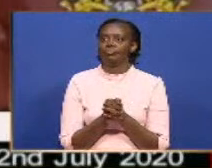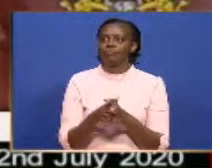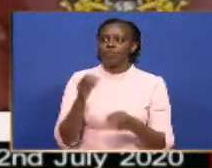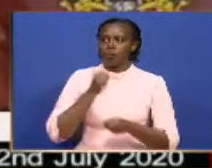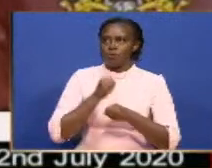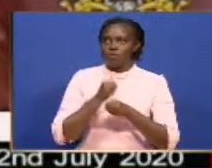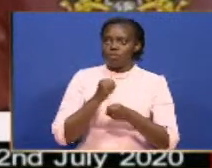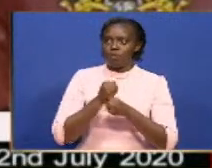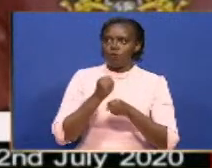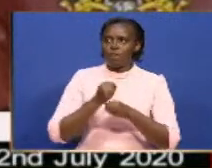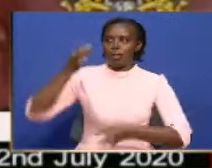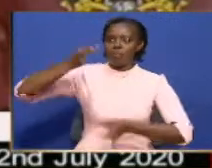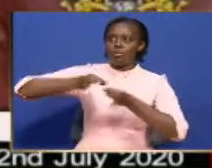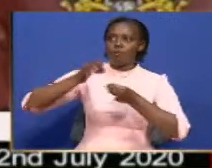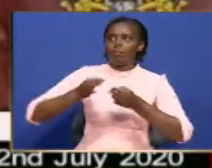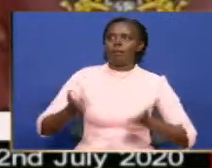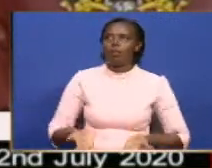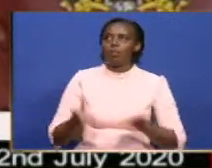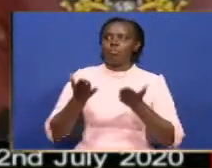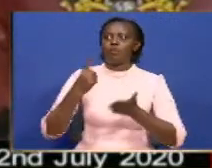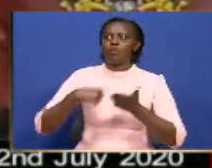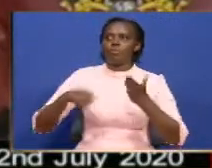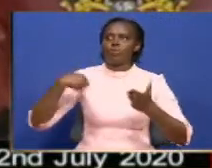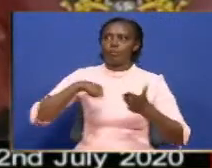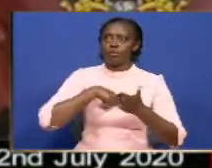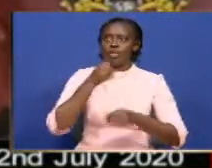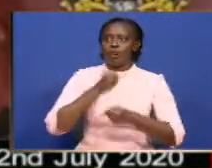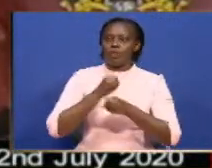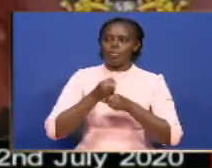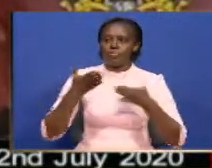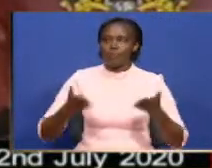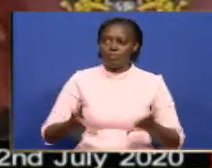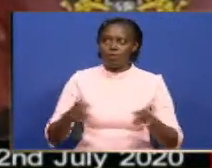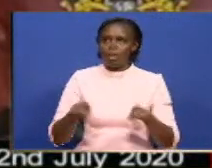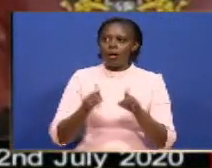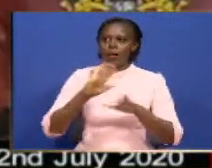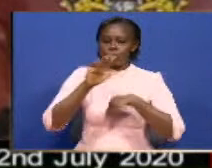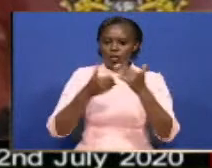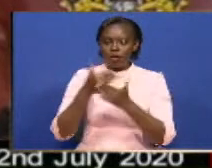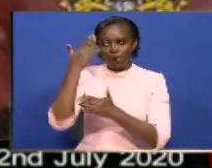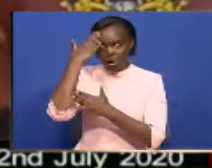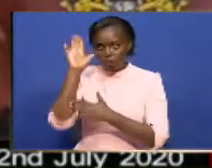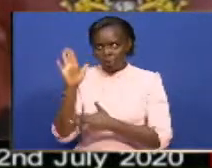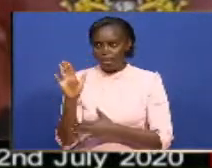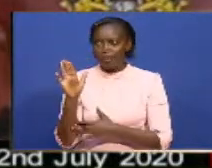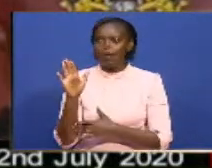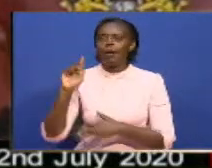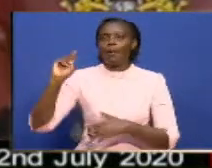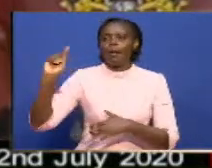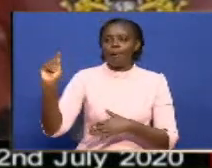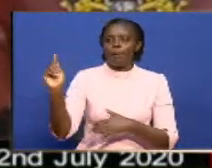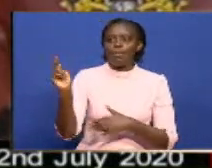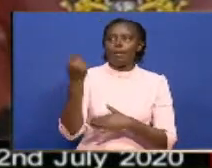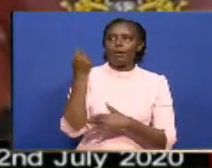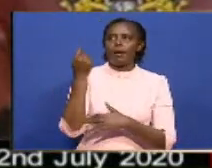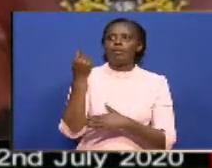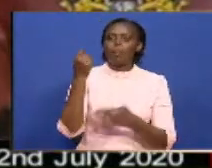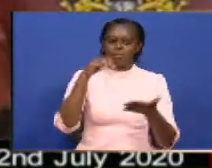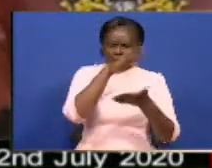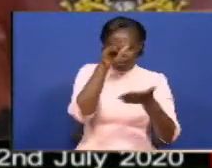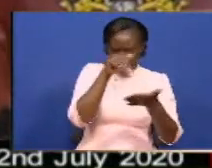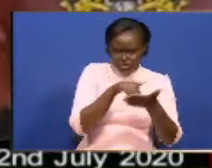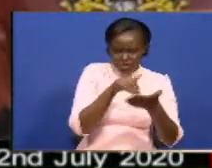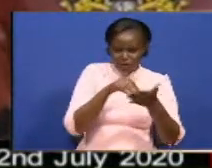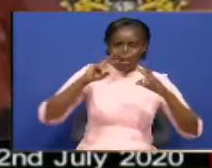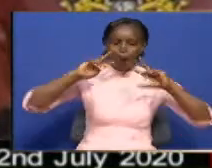now improve on what we're having. Madam Speaker, as we are all aware, Kenya is the epicenter of